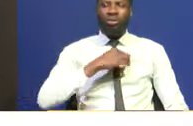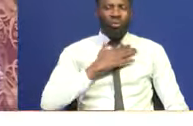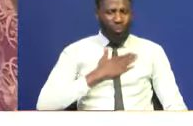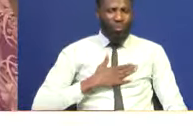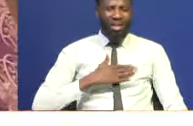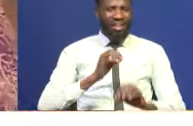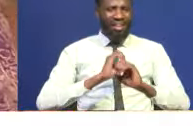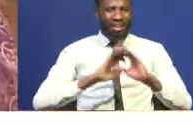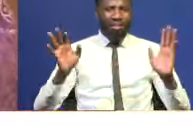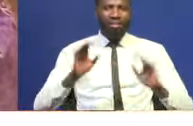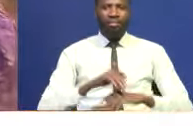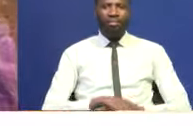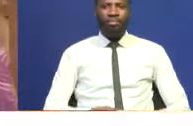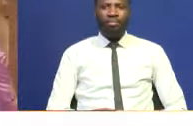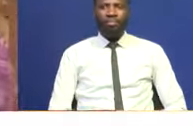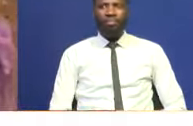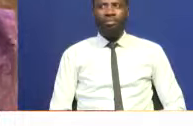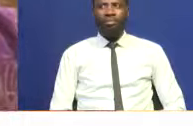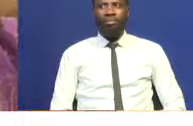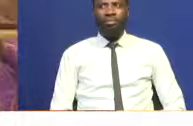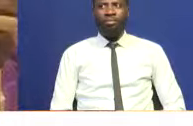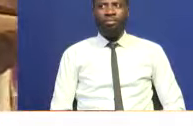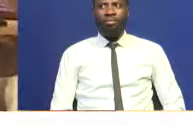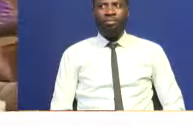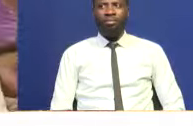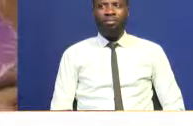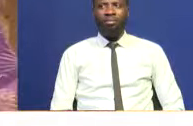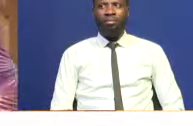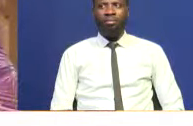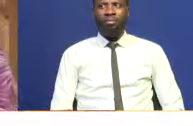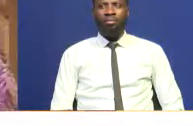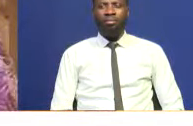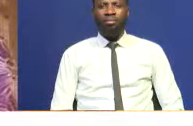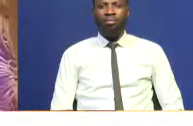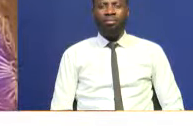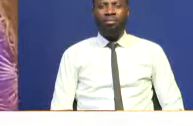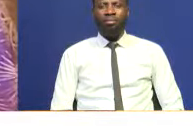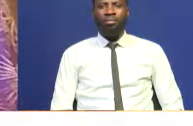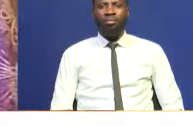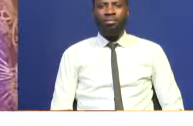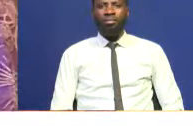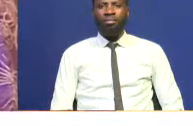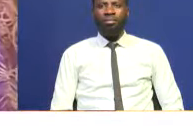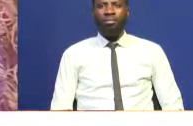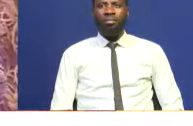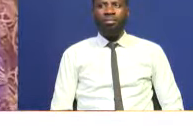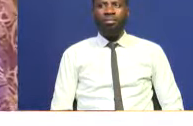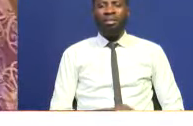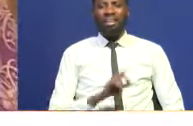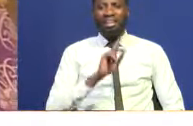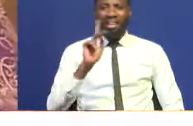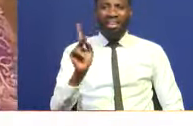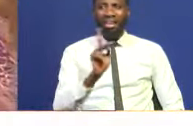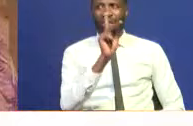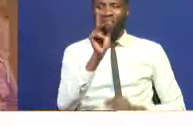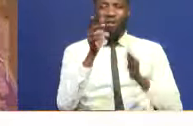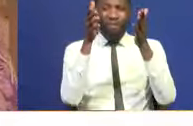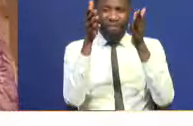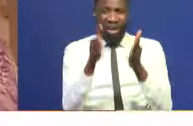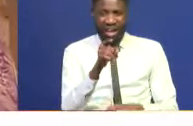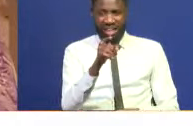mbinguni. Why don't they put money and get that land? Kerio Valley can feed the whole